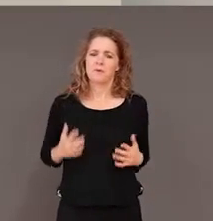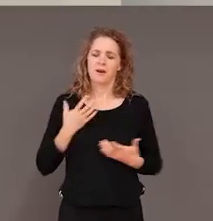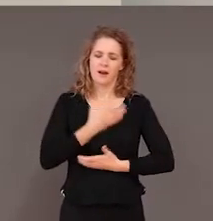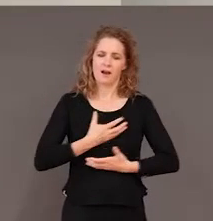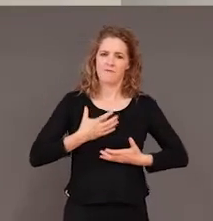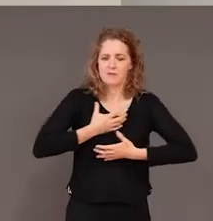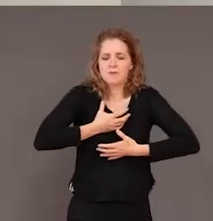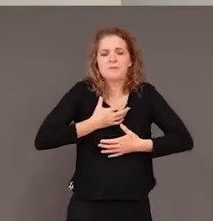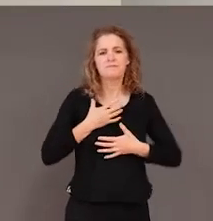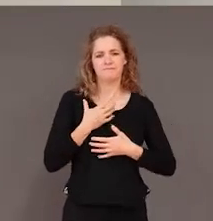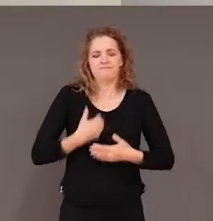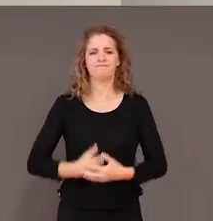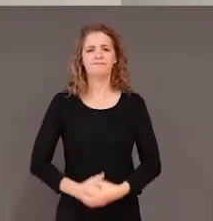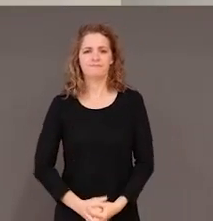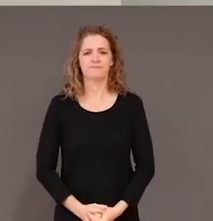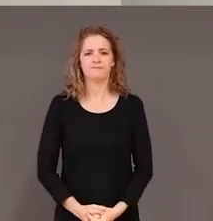comfortably positioned.